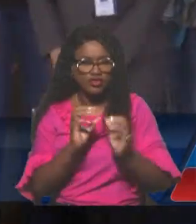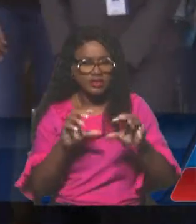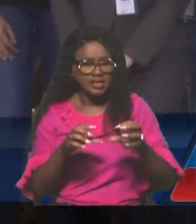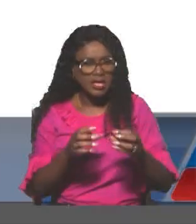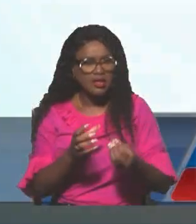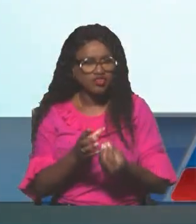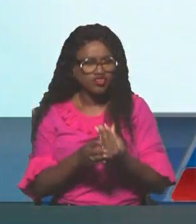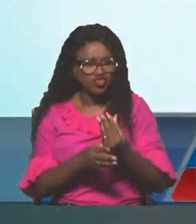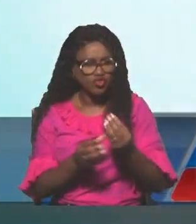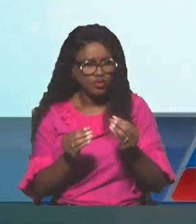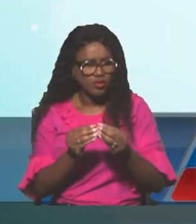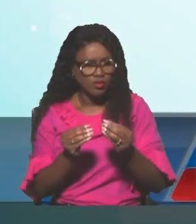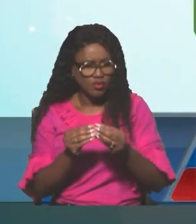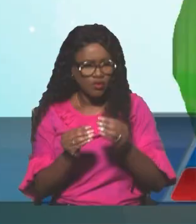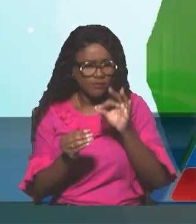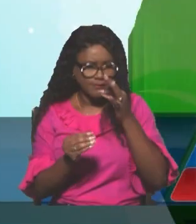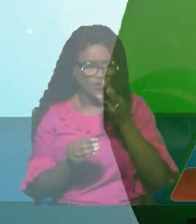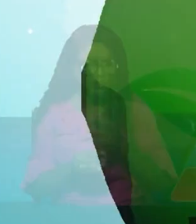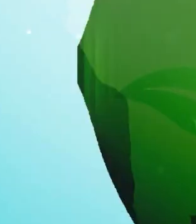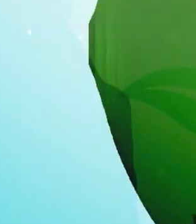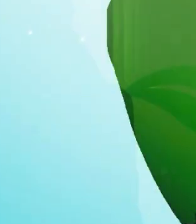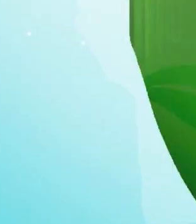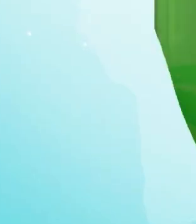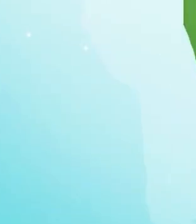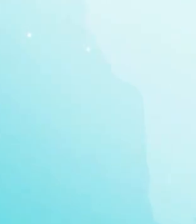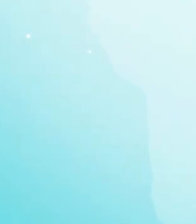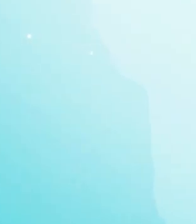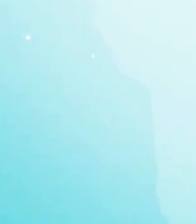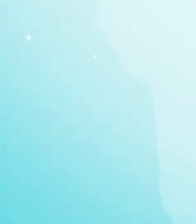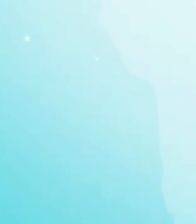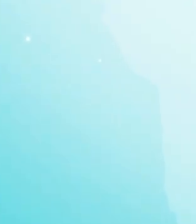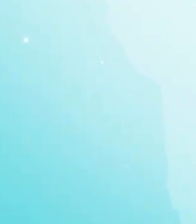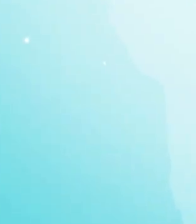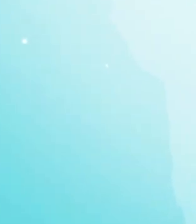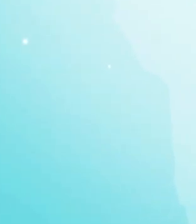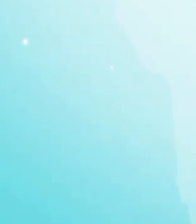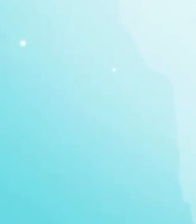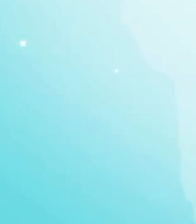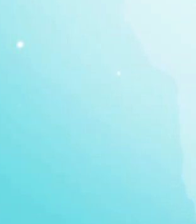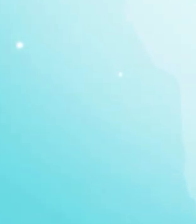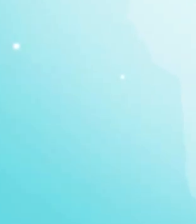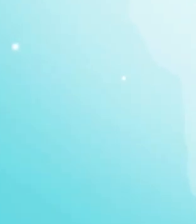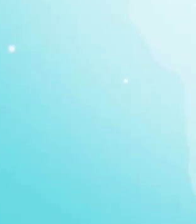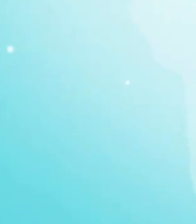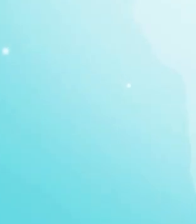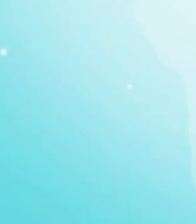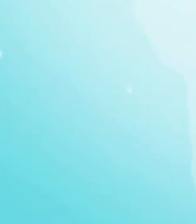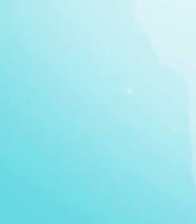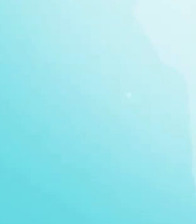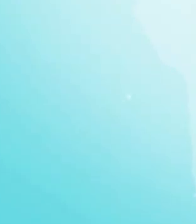the nation. Keeping It Green for TTT News, I am Faith Chariot.